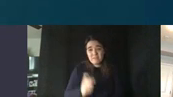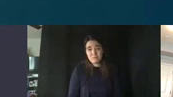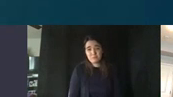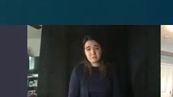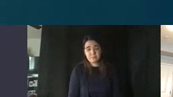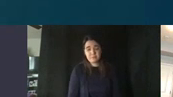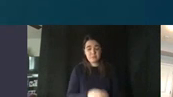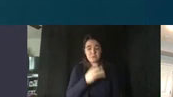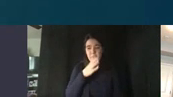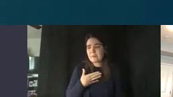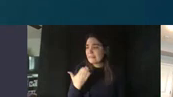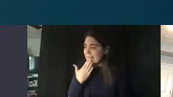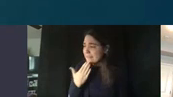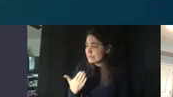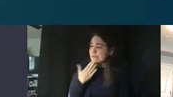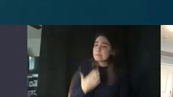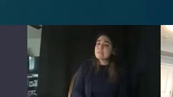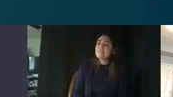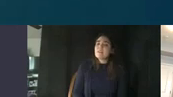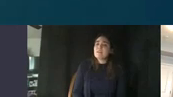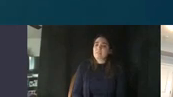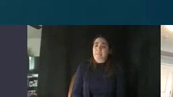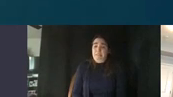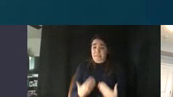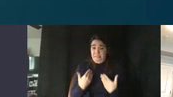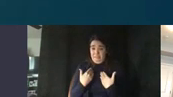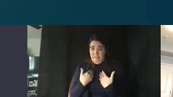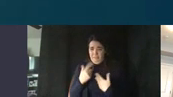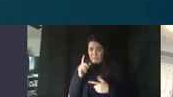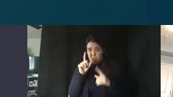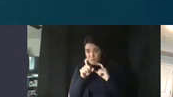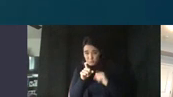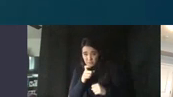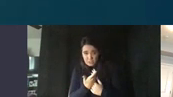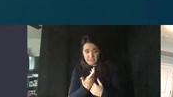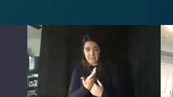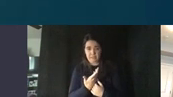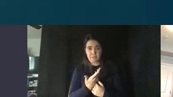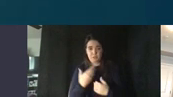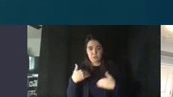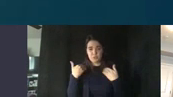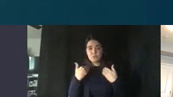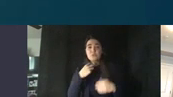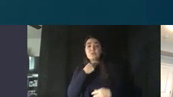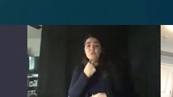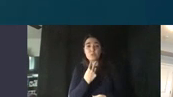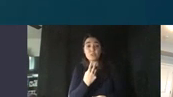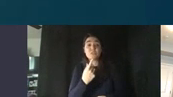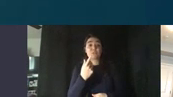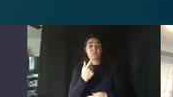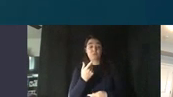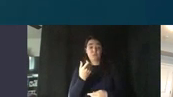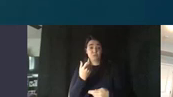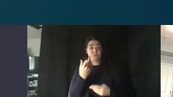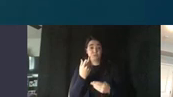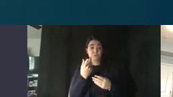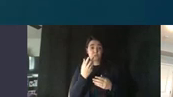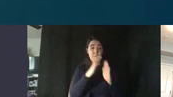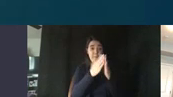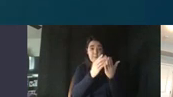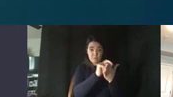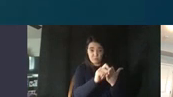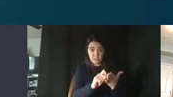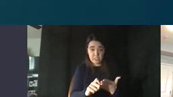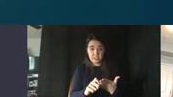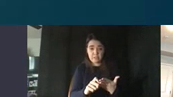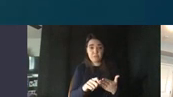Thank you. And I actually have a question for you regarding youth voices. So you've written your novels for youth readers.